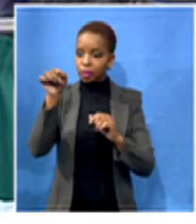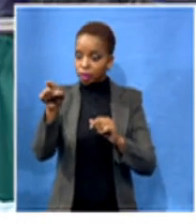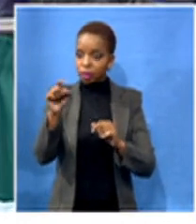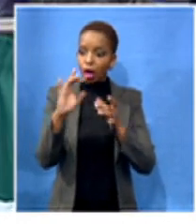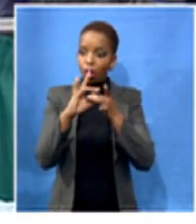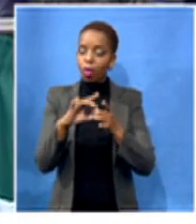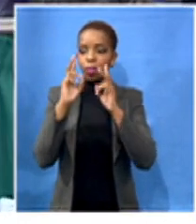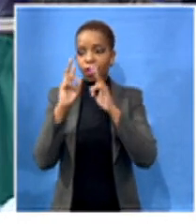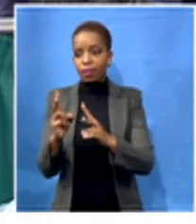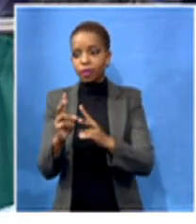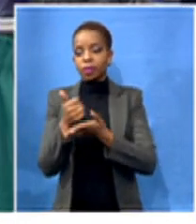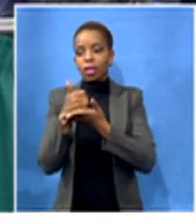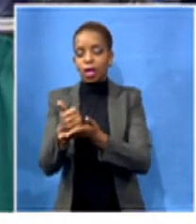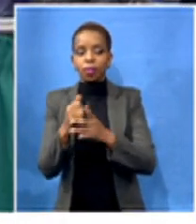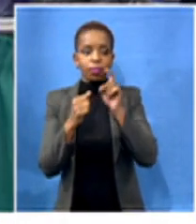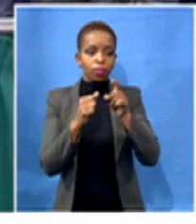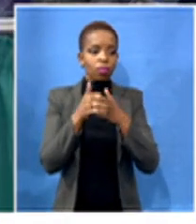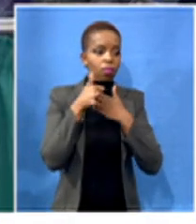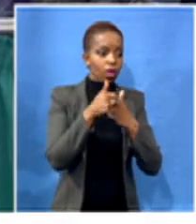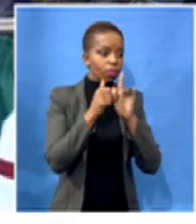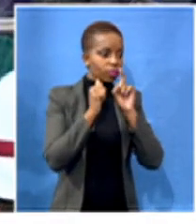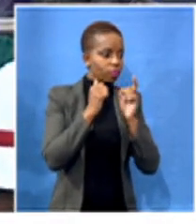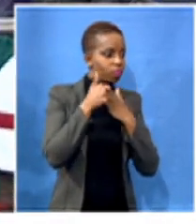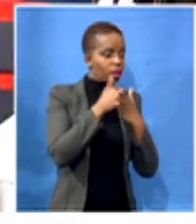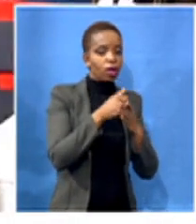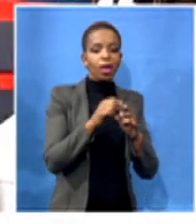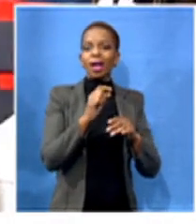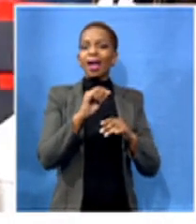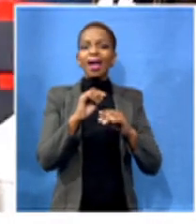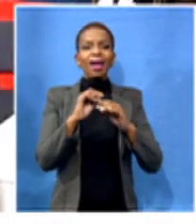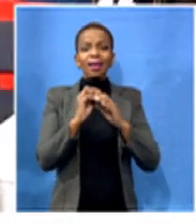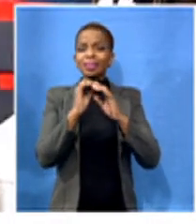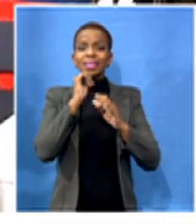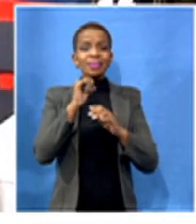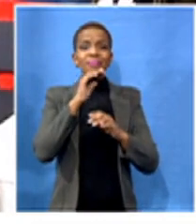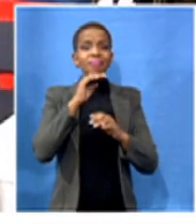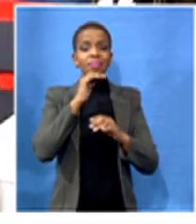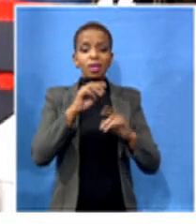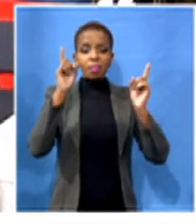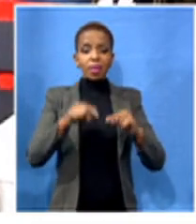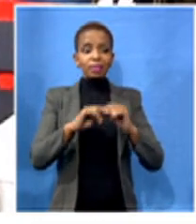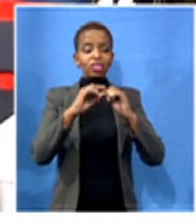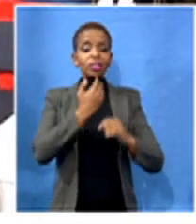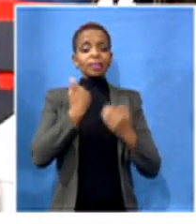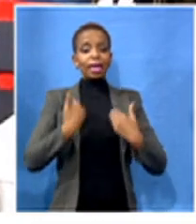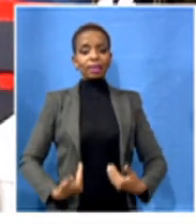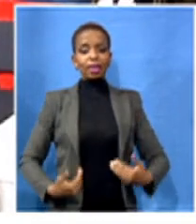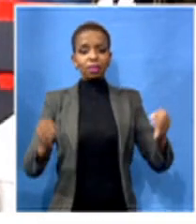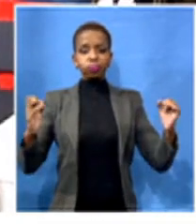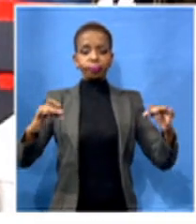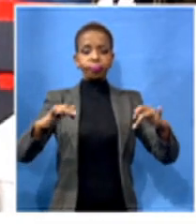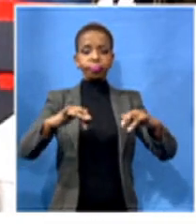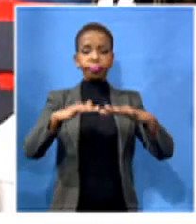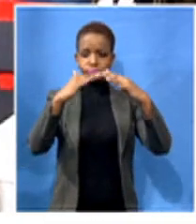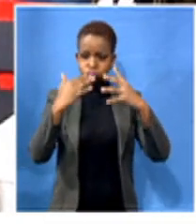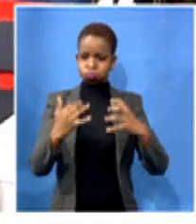Christian service is not about congregating in a physical place on a Sunday. There's a lot of other work that has been lacking